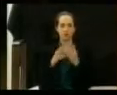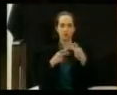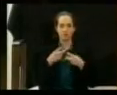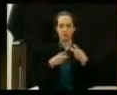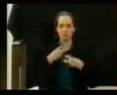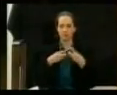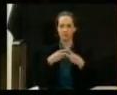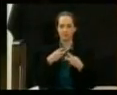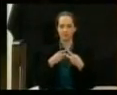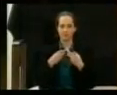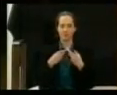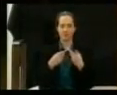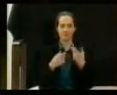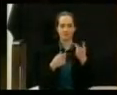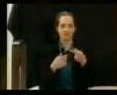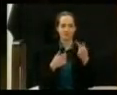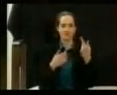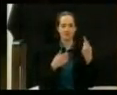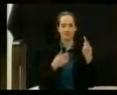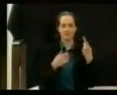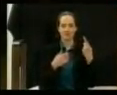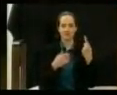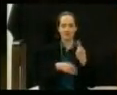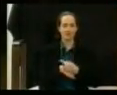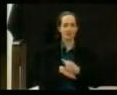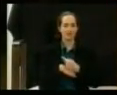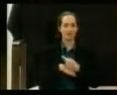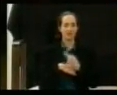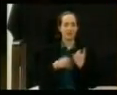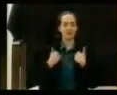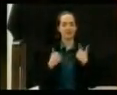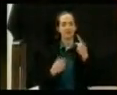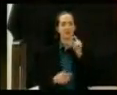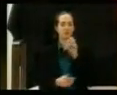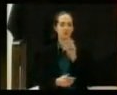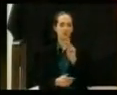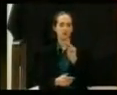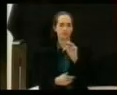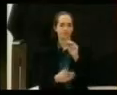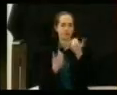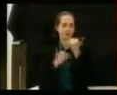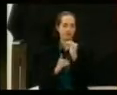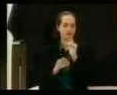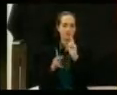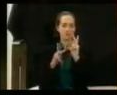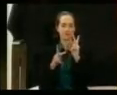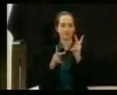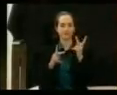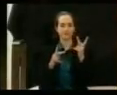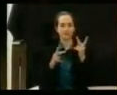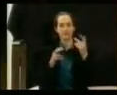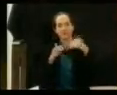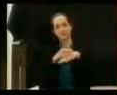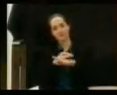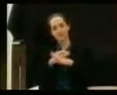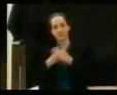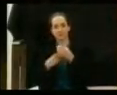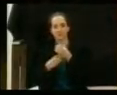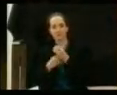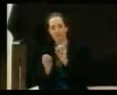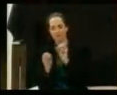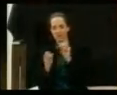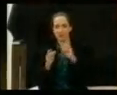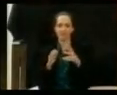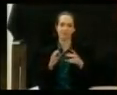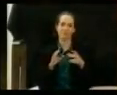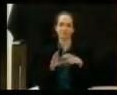we're discussing today, is term limits and people going in and out of office. Several people that we have spoken to, Mary Lou Horner, Dr. Lindsay,